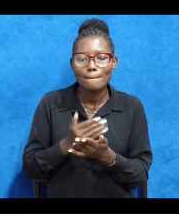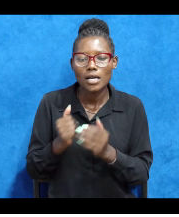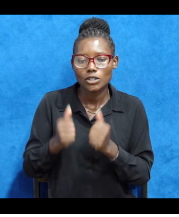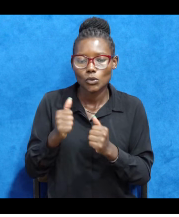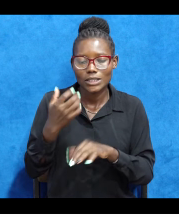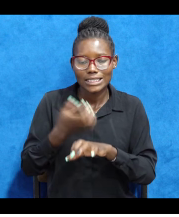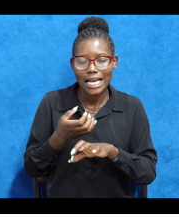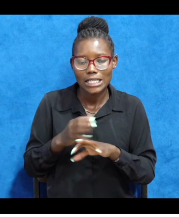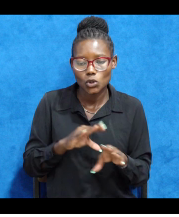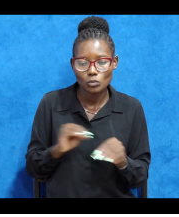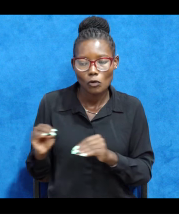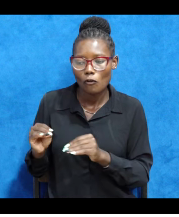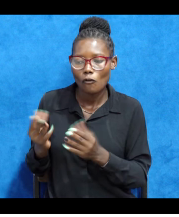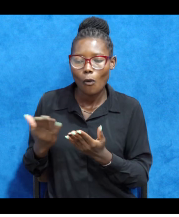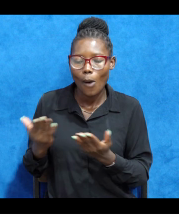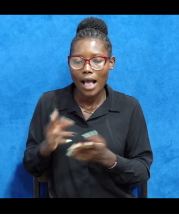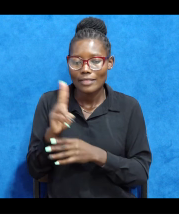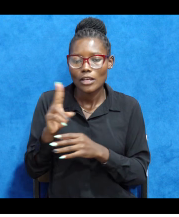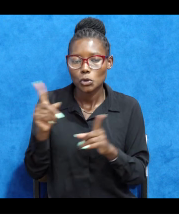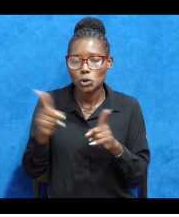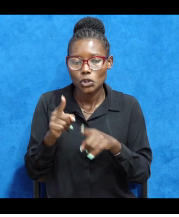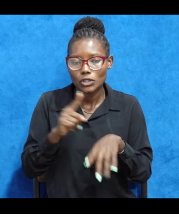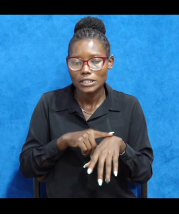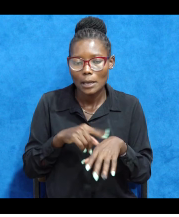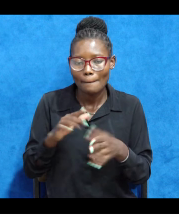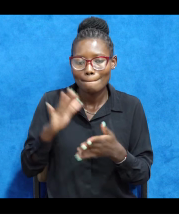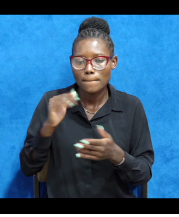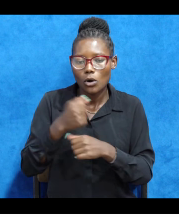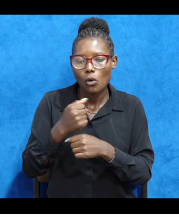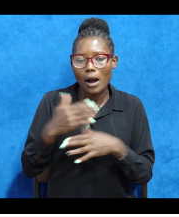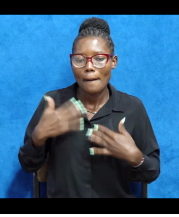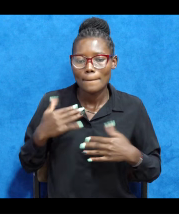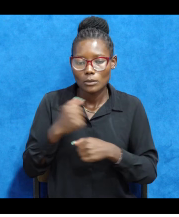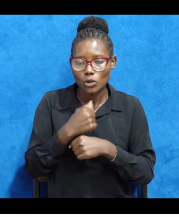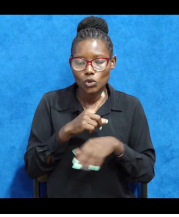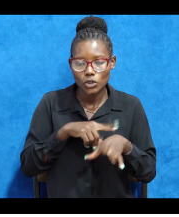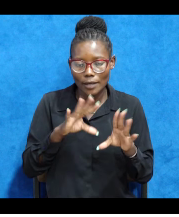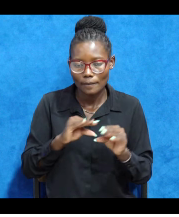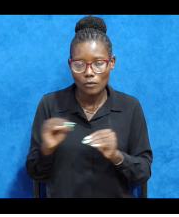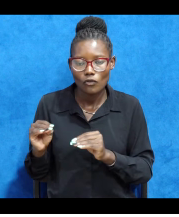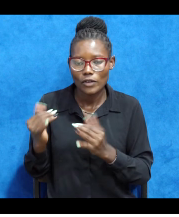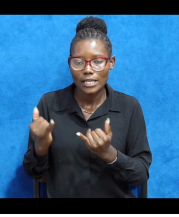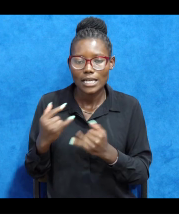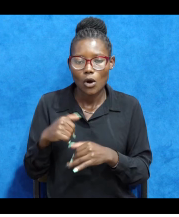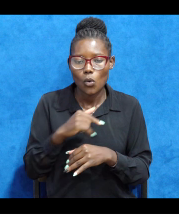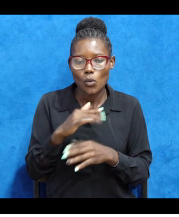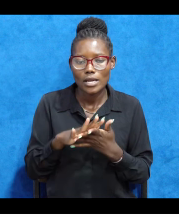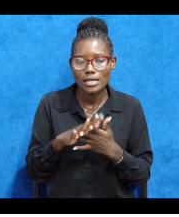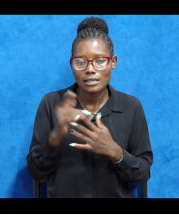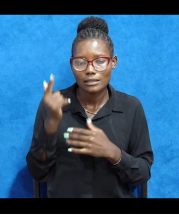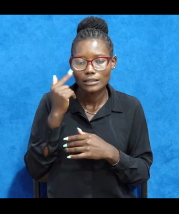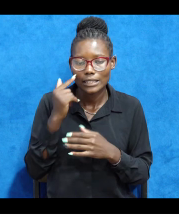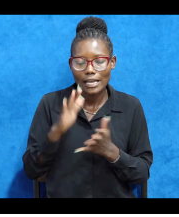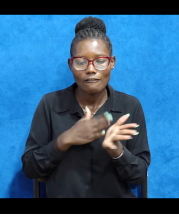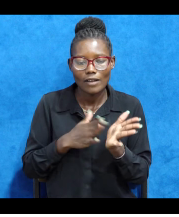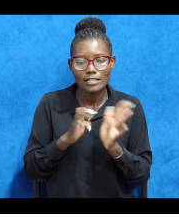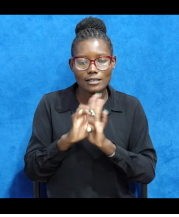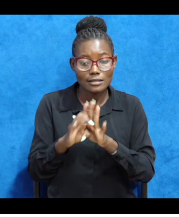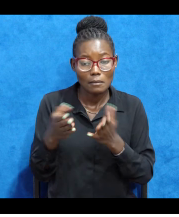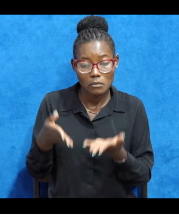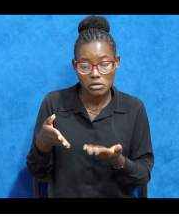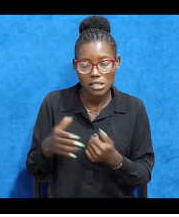sprint. And those types of things will allow us to kind of touch on the more difficult parts of the movement